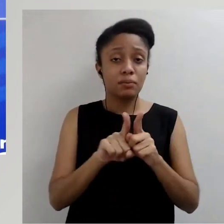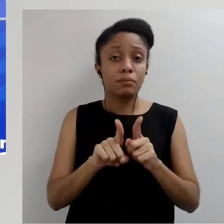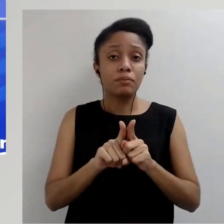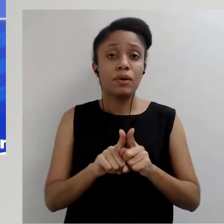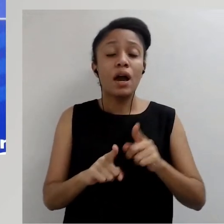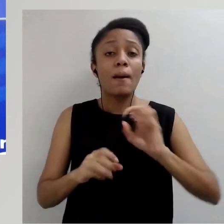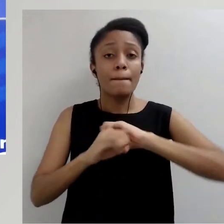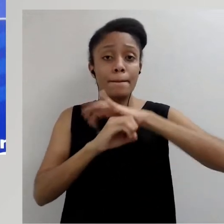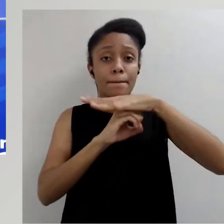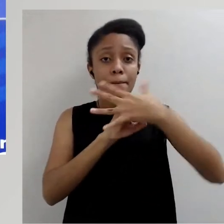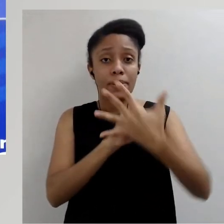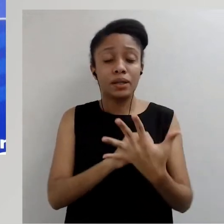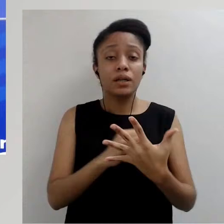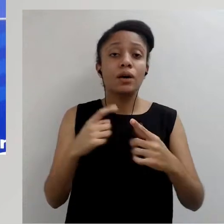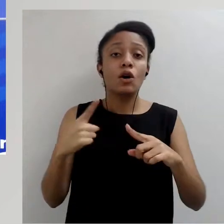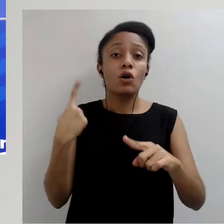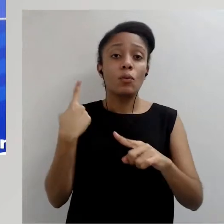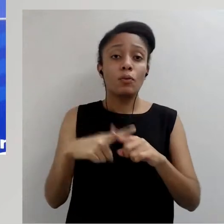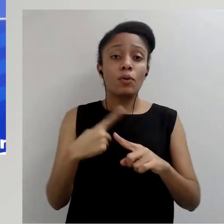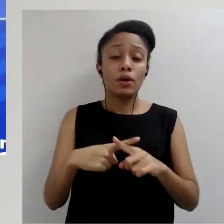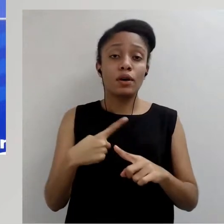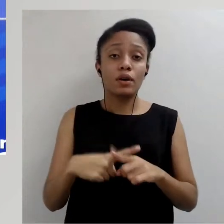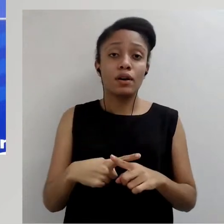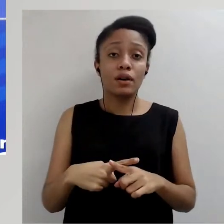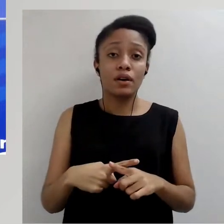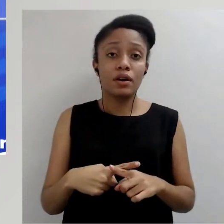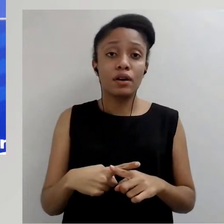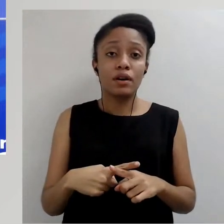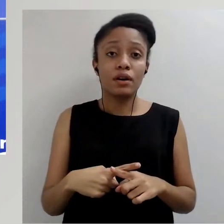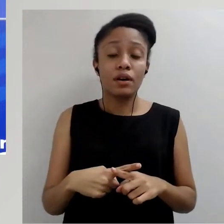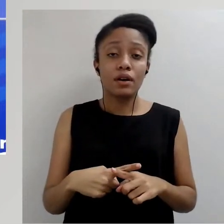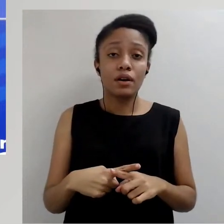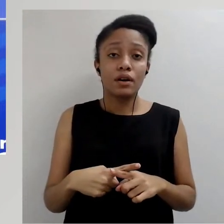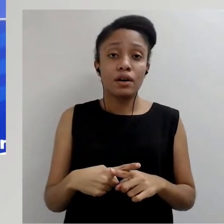25% during the pandemic time.